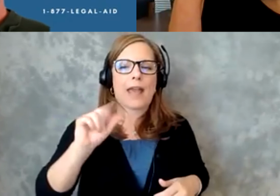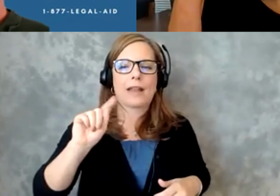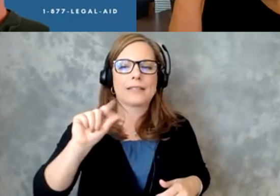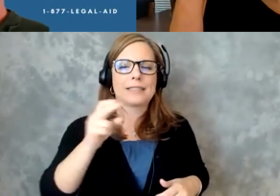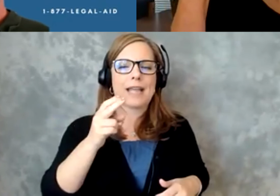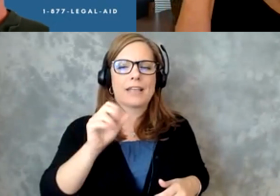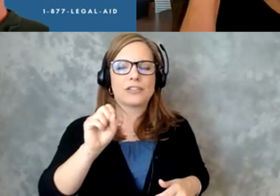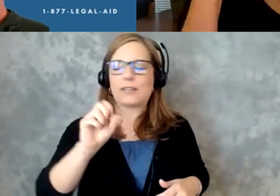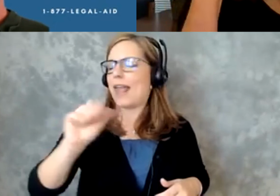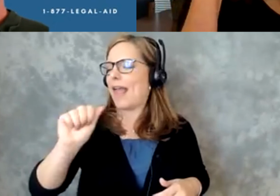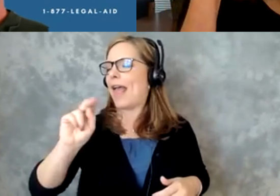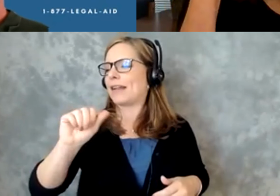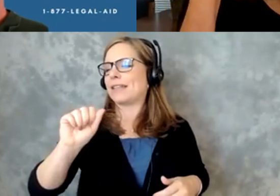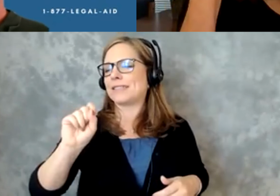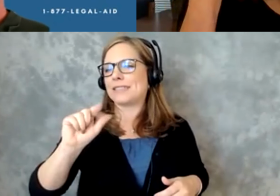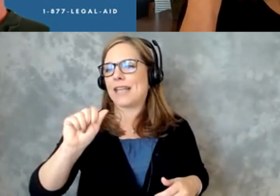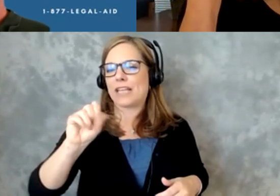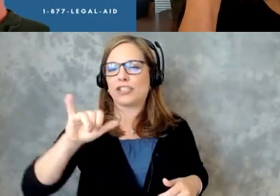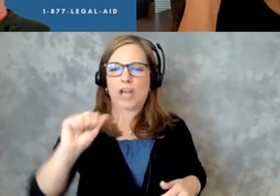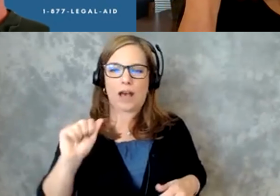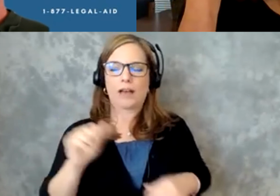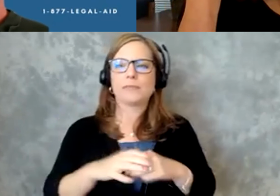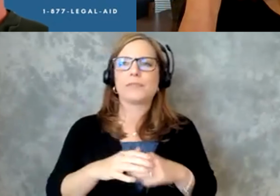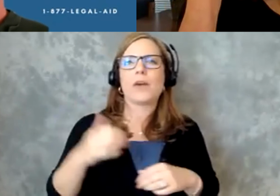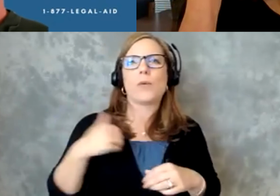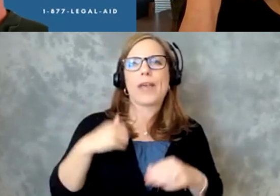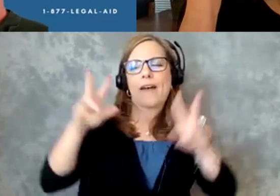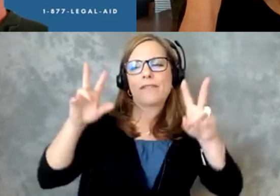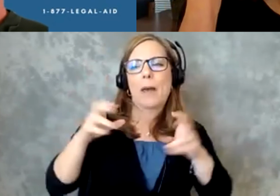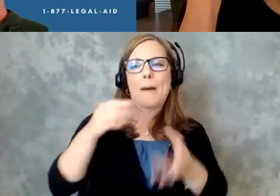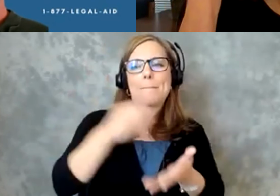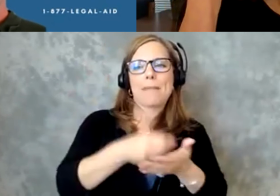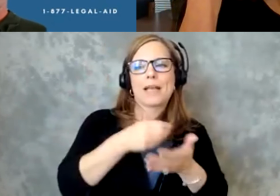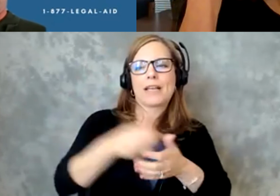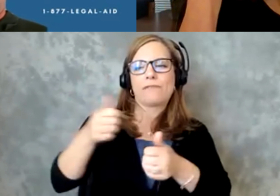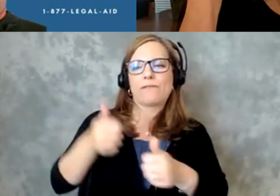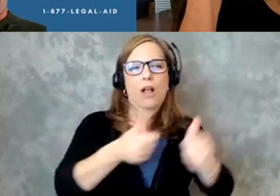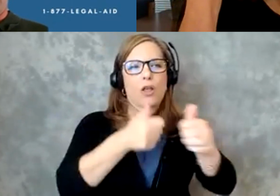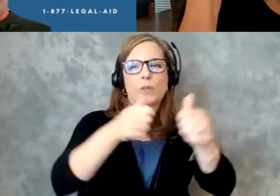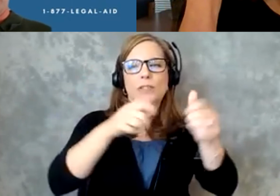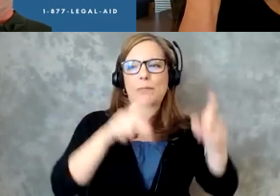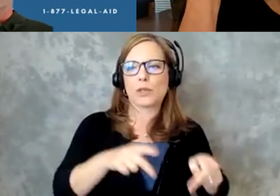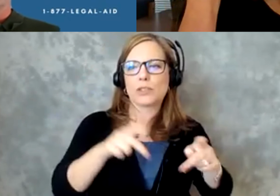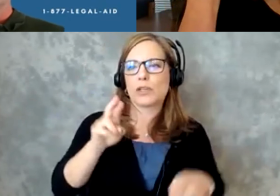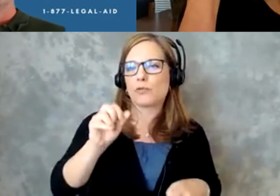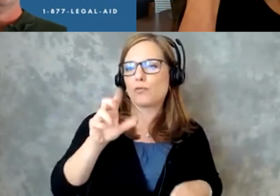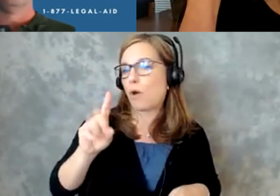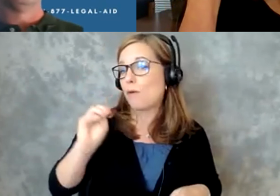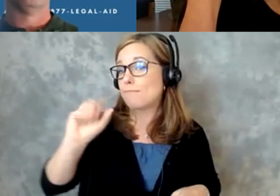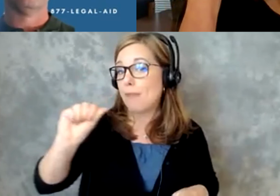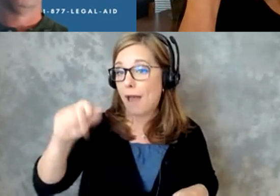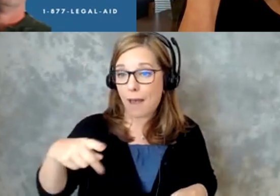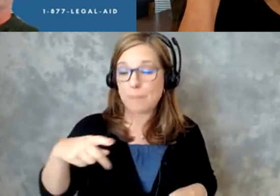our money follows the person roadmap, which I think will help